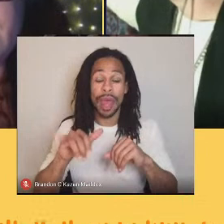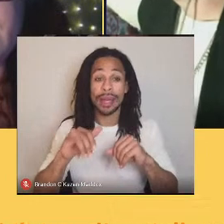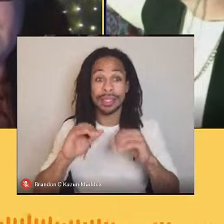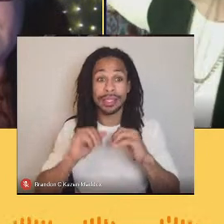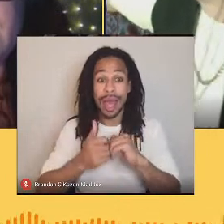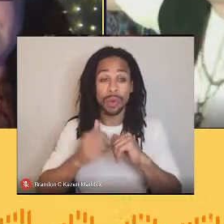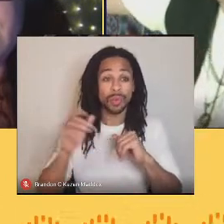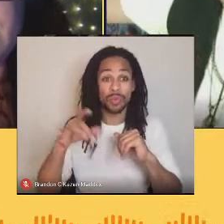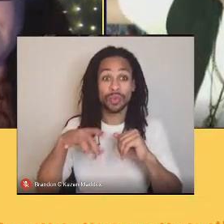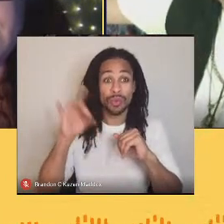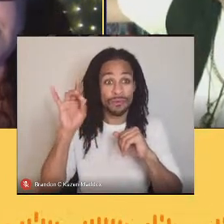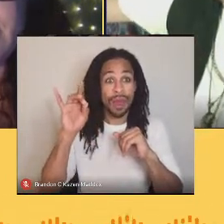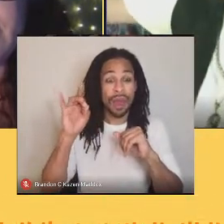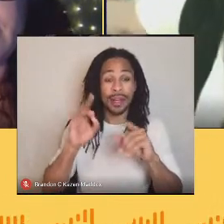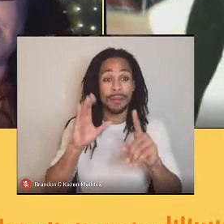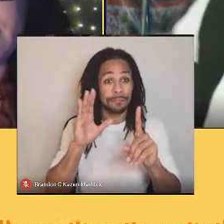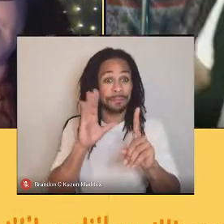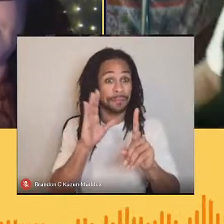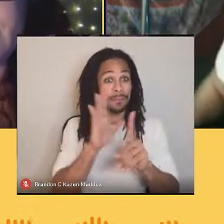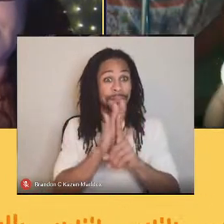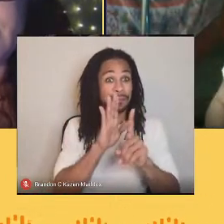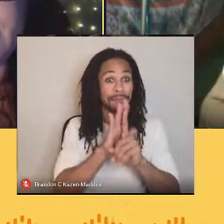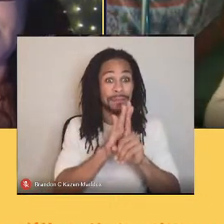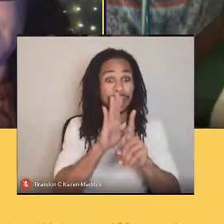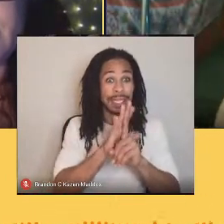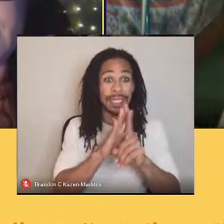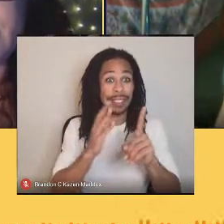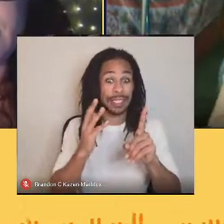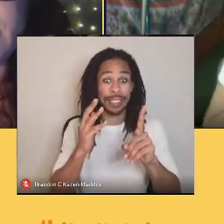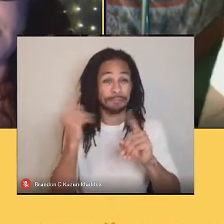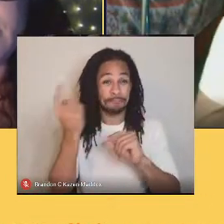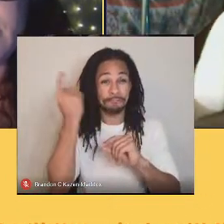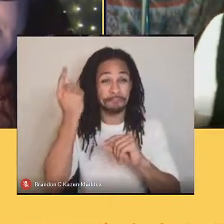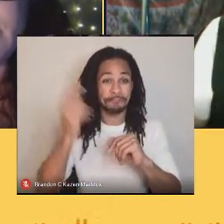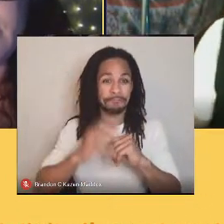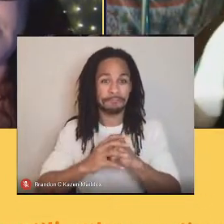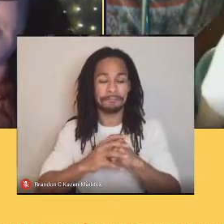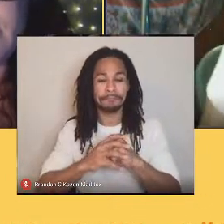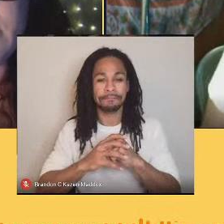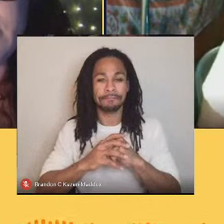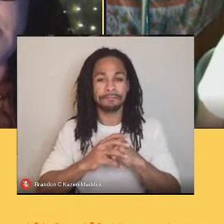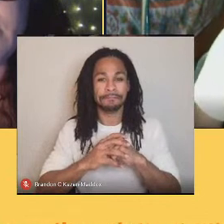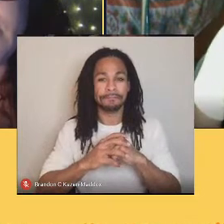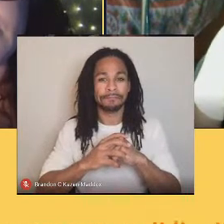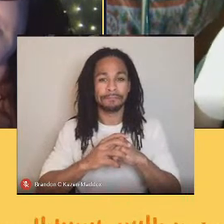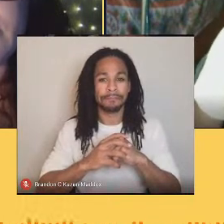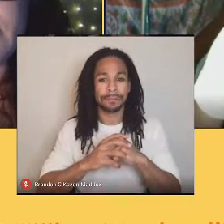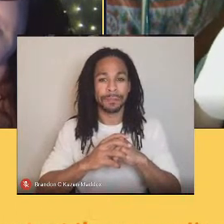that is by finding out who he was talking to at the reunion.